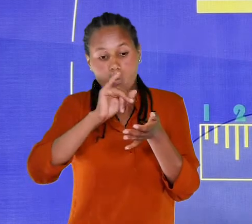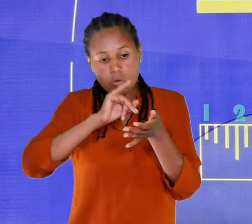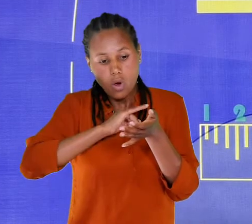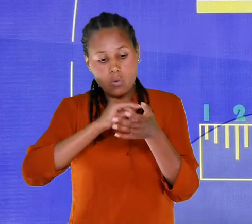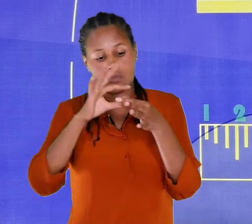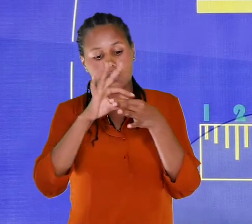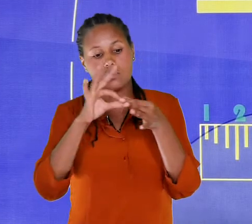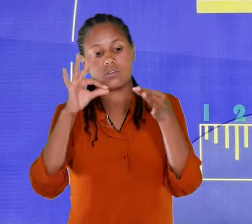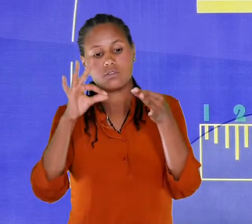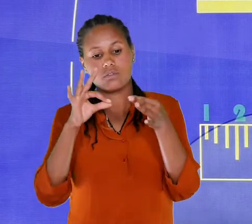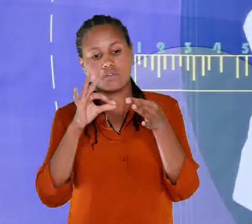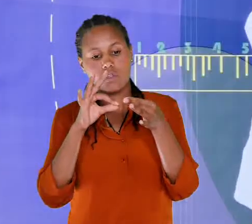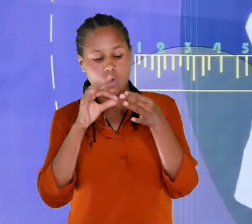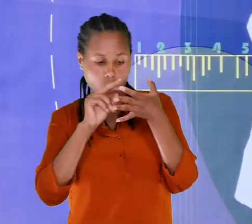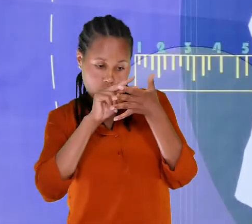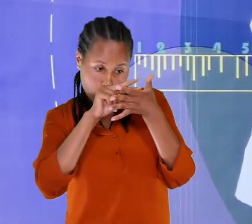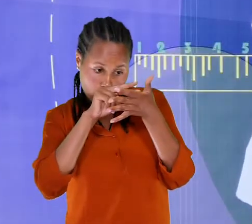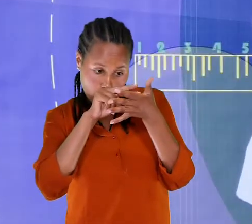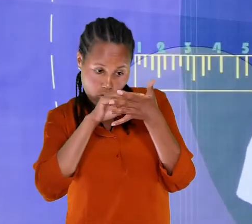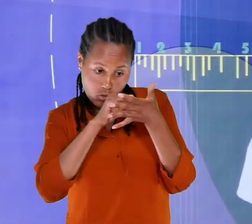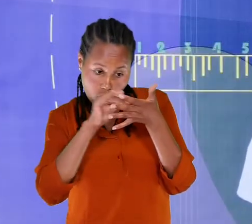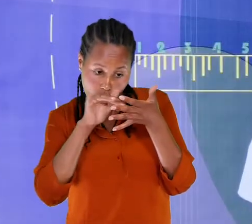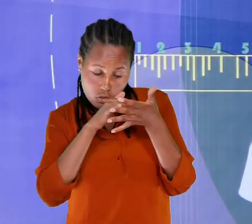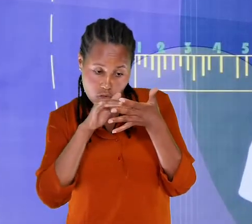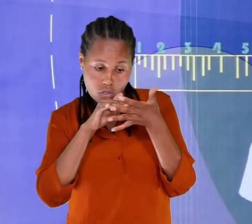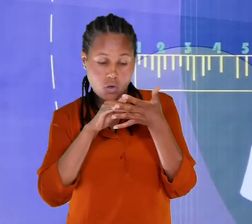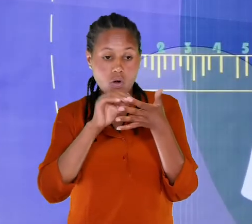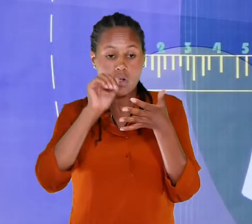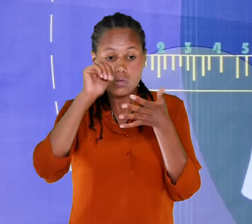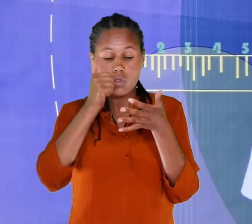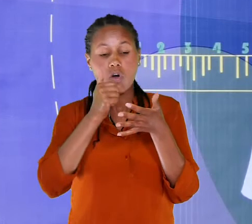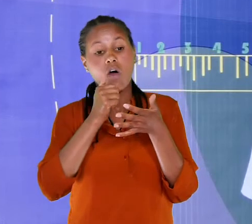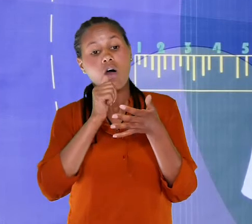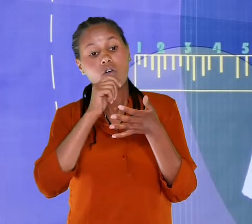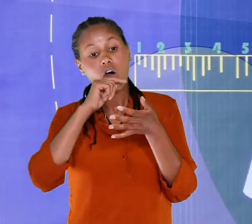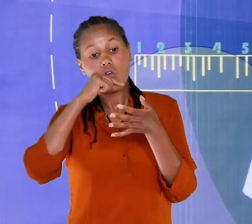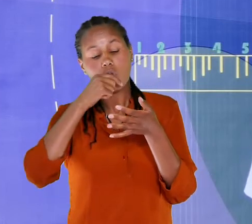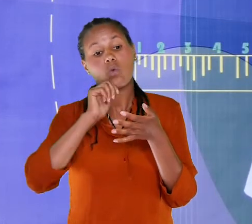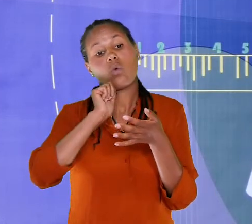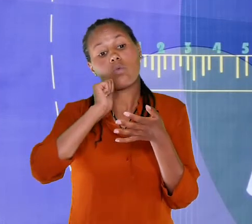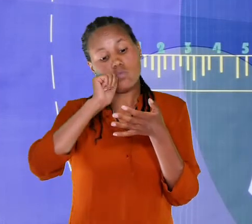read, maybe you can read Afan or Umu.